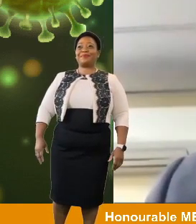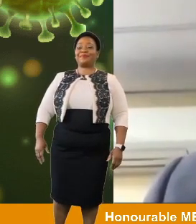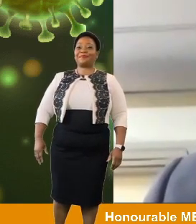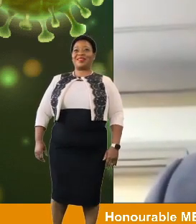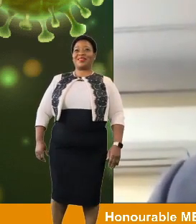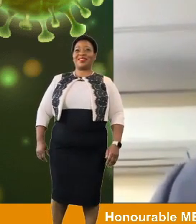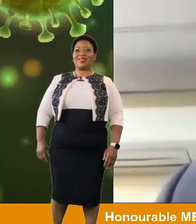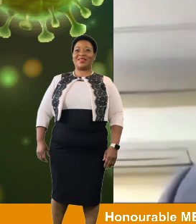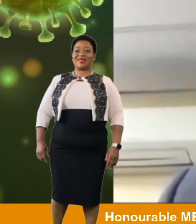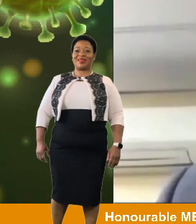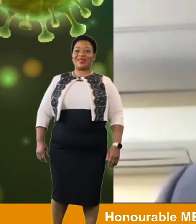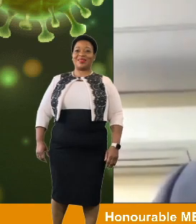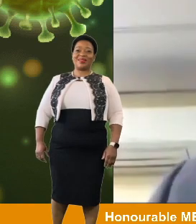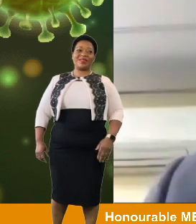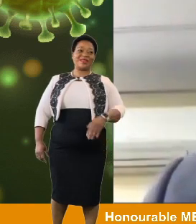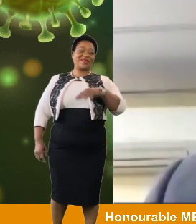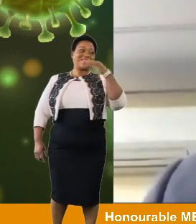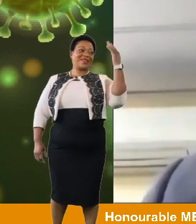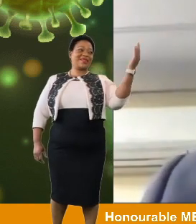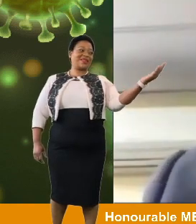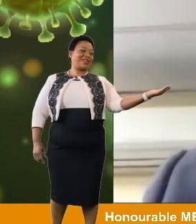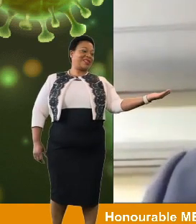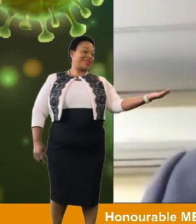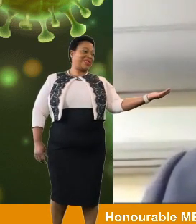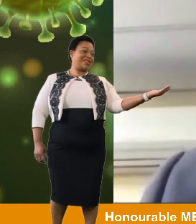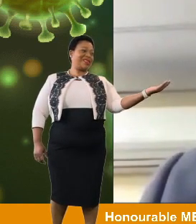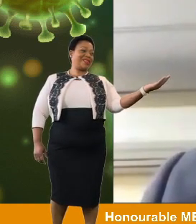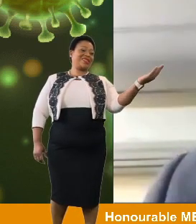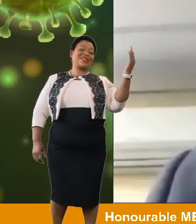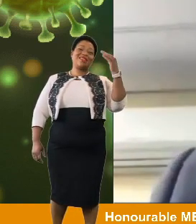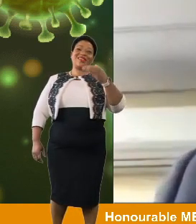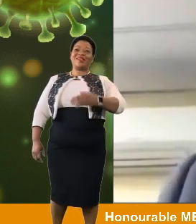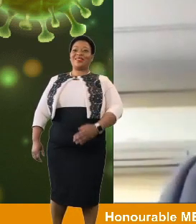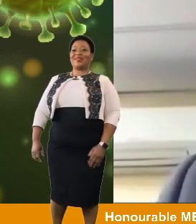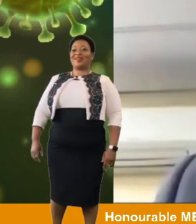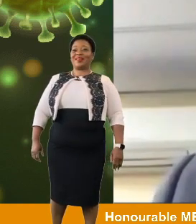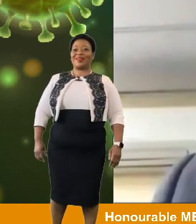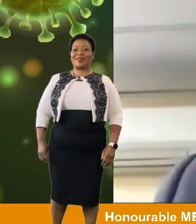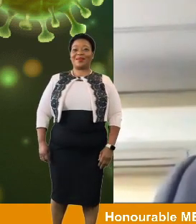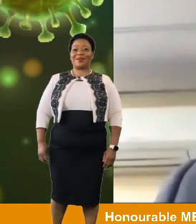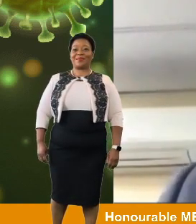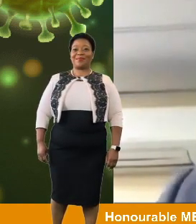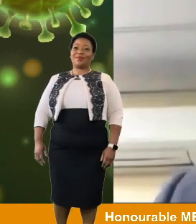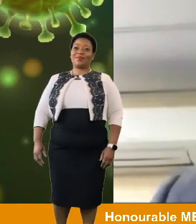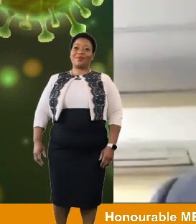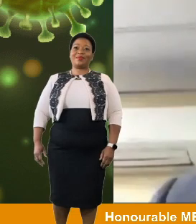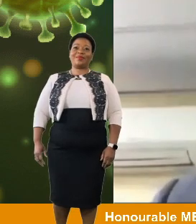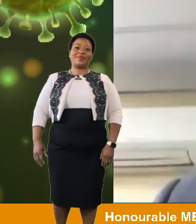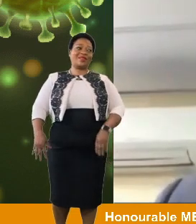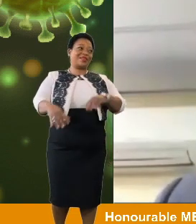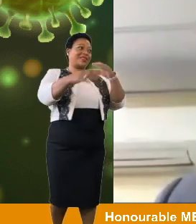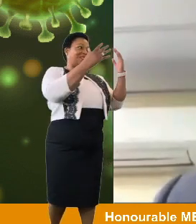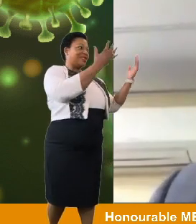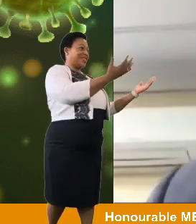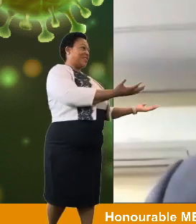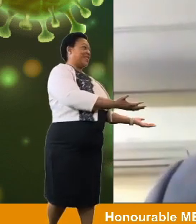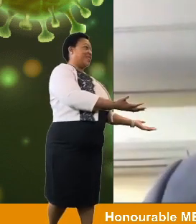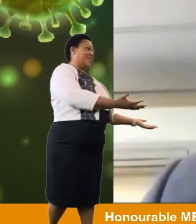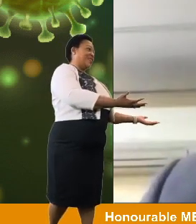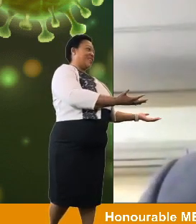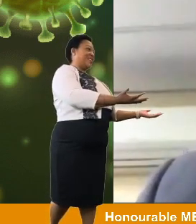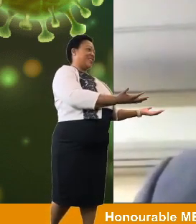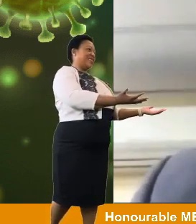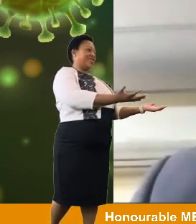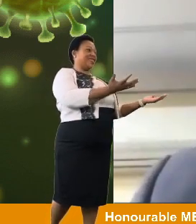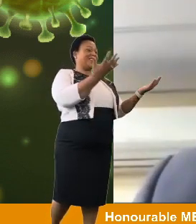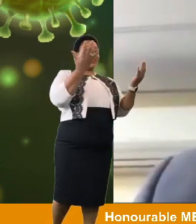Frankie, I think all of us must run out now. I saw you coughing. Yeah, that's the key element. And then